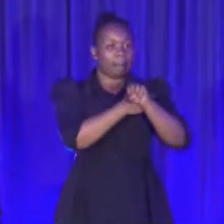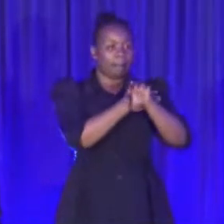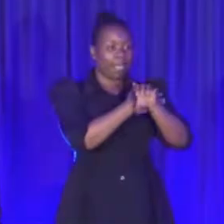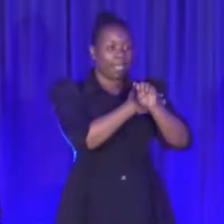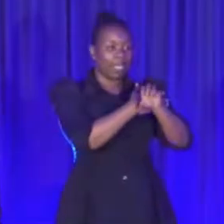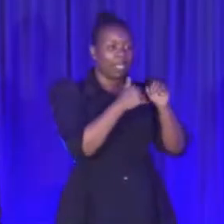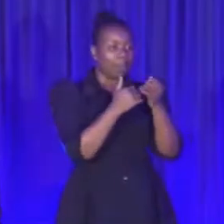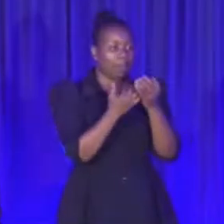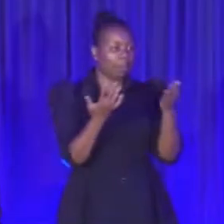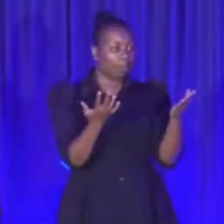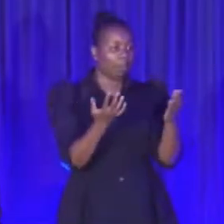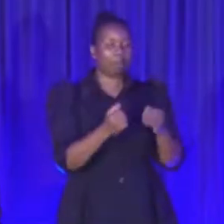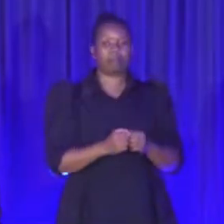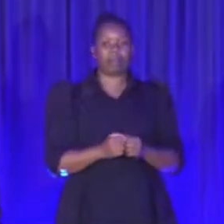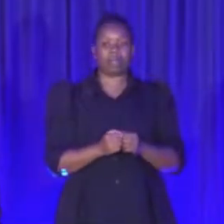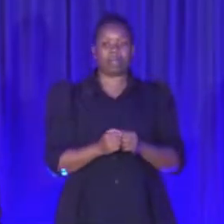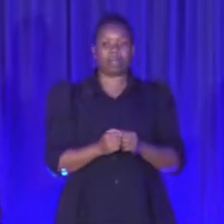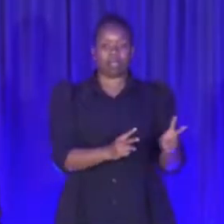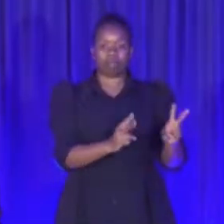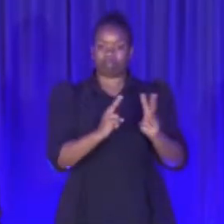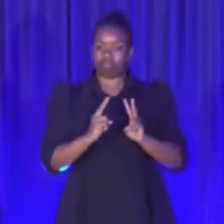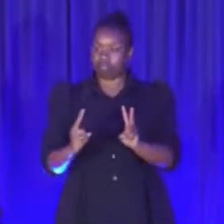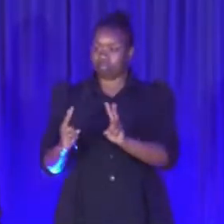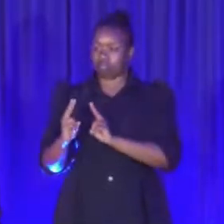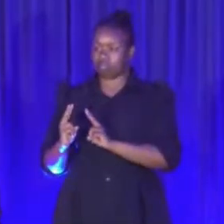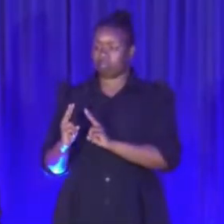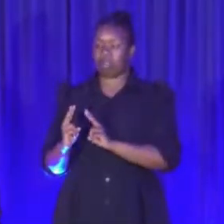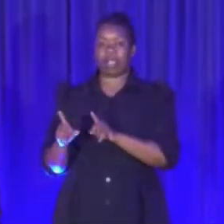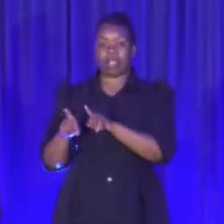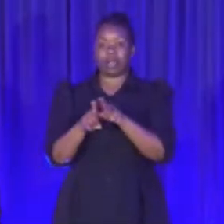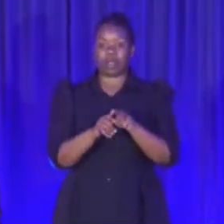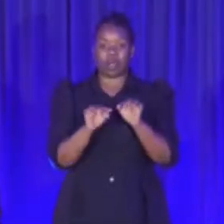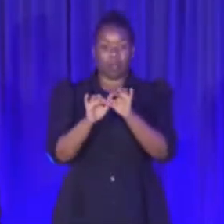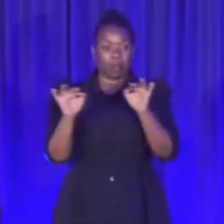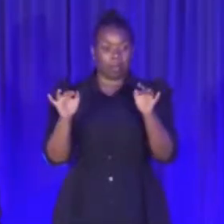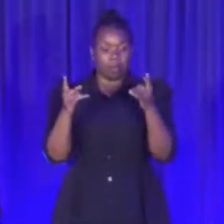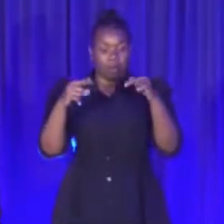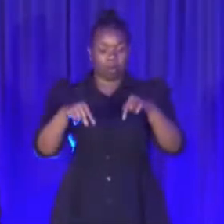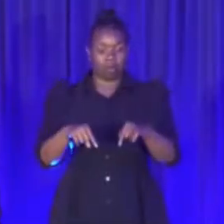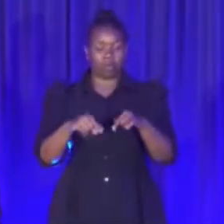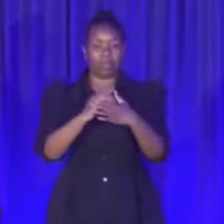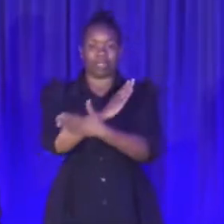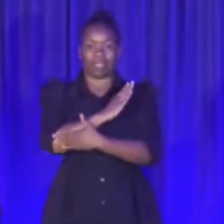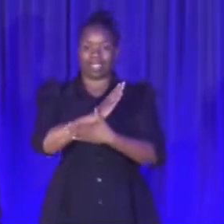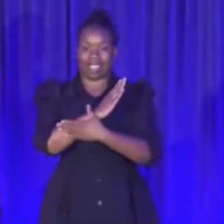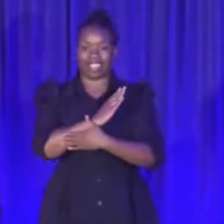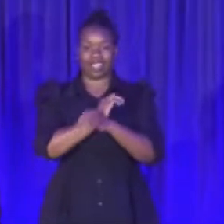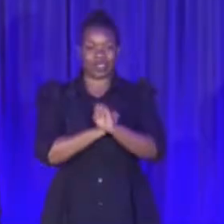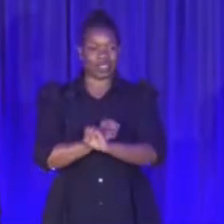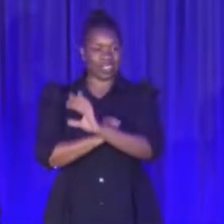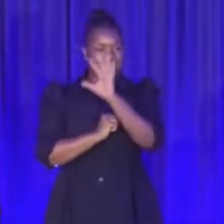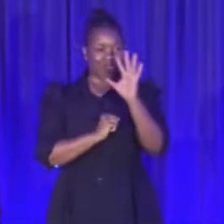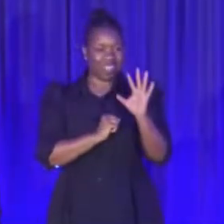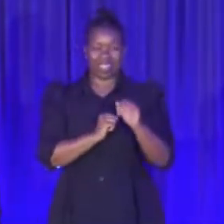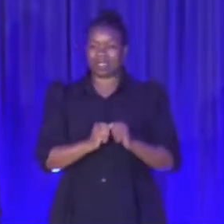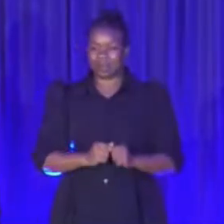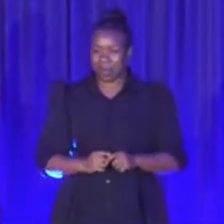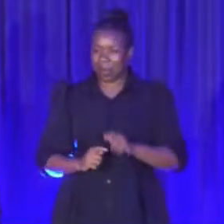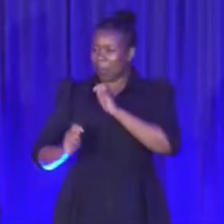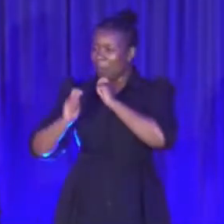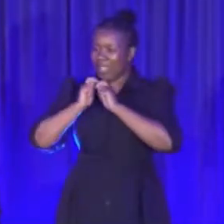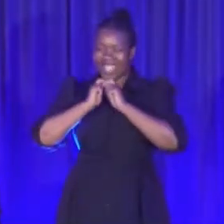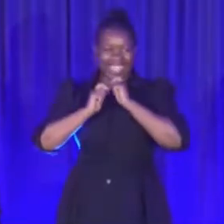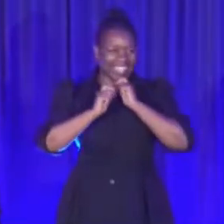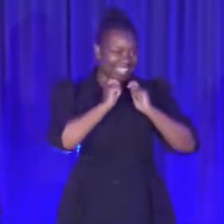so I'll remind them. distinguished guests, and the people of this beloved country, South Africa. Good morning.